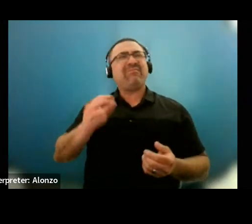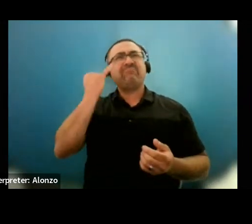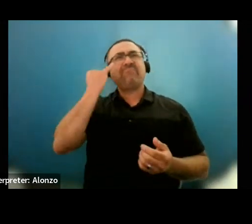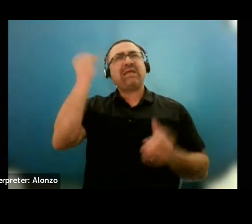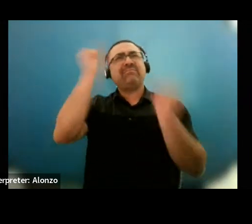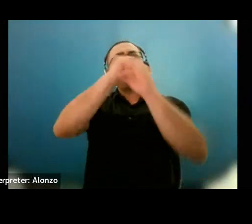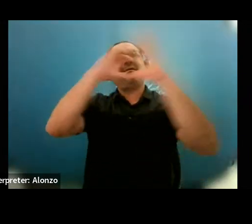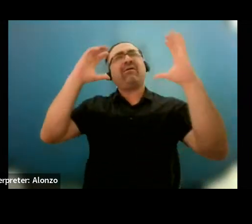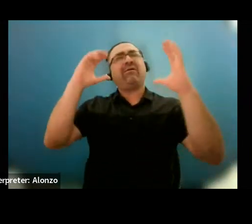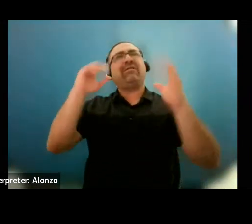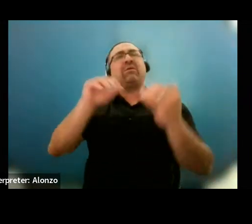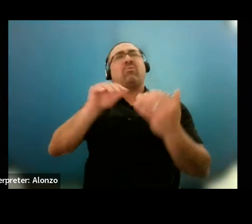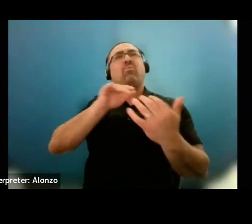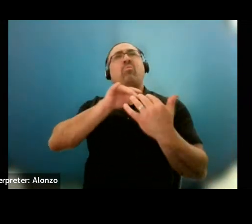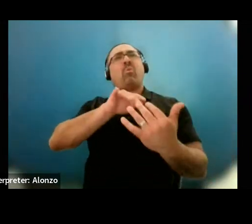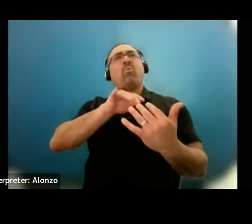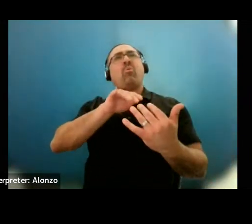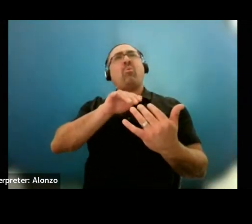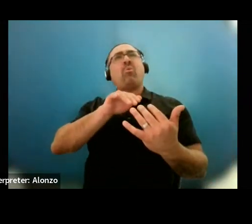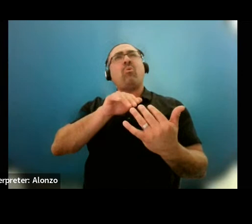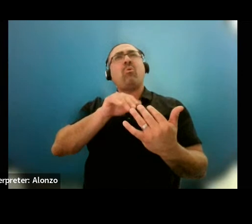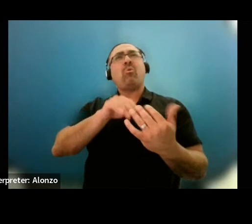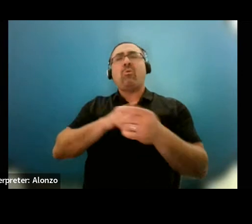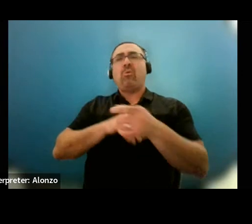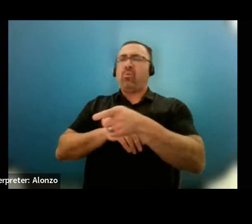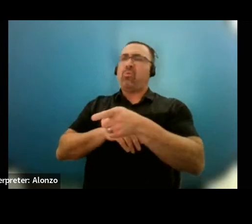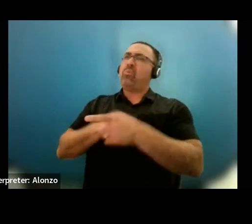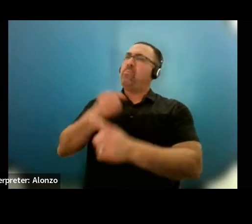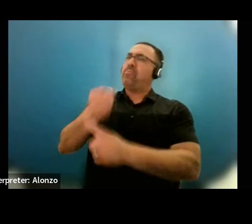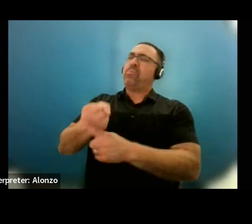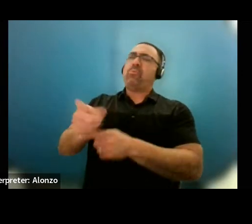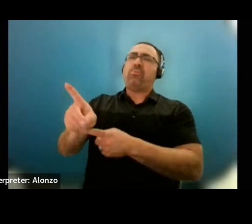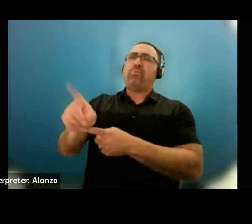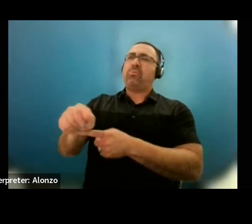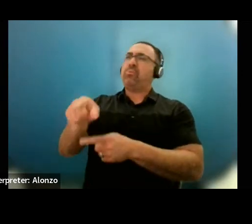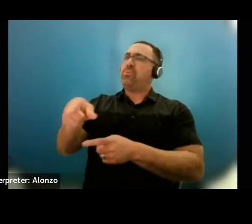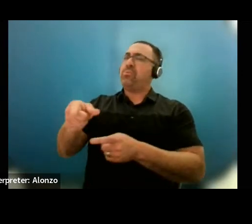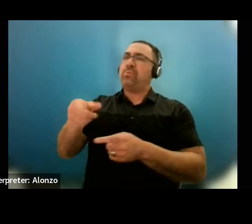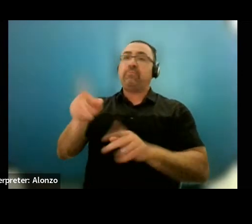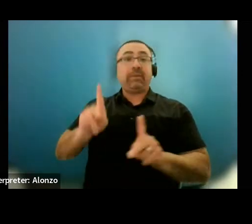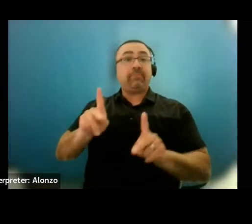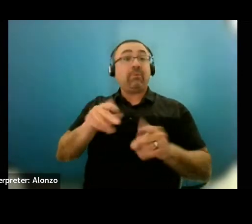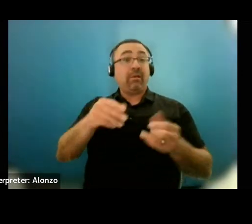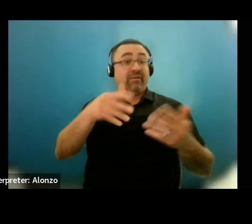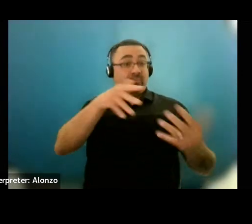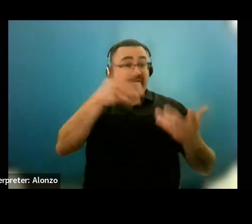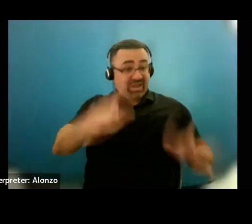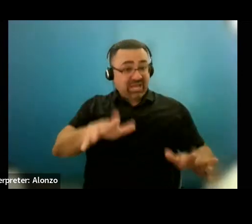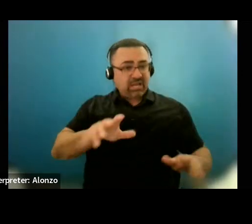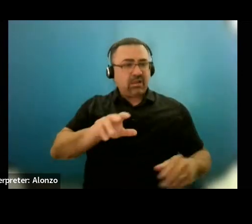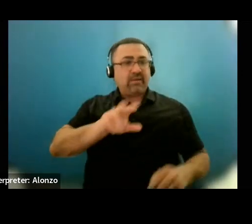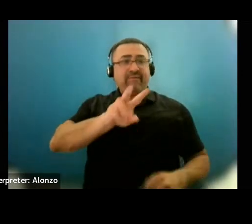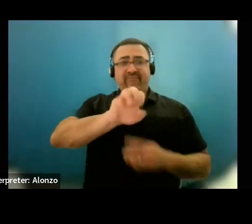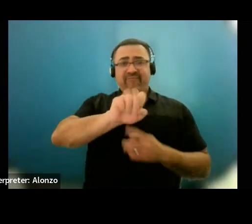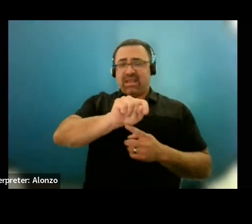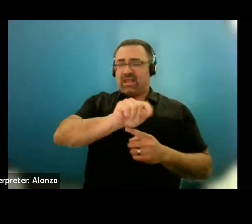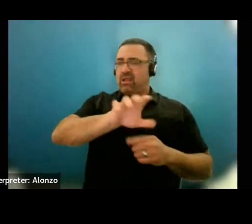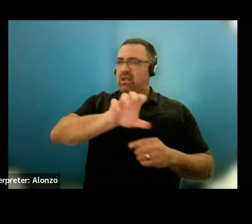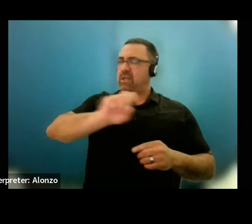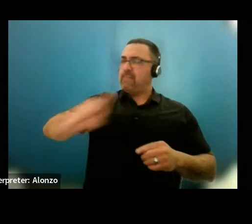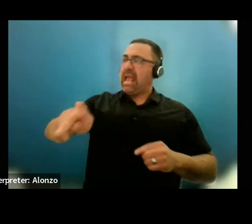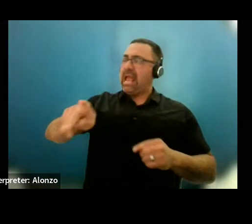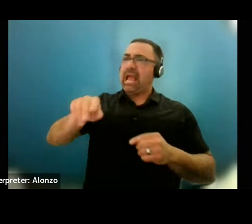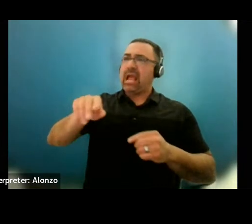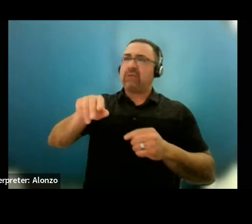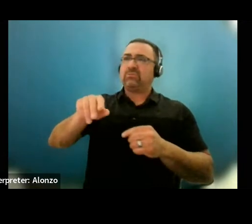how like wars and stuff are like, major disabling events, and like people come back with like, their abilities like drastically changed.